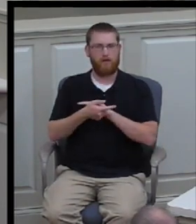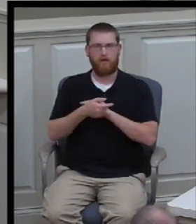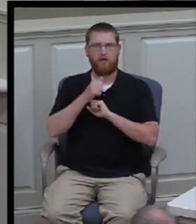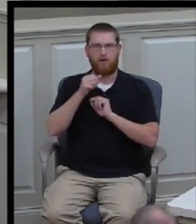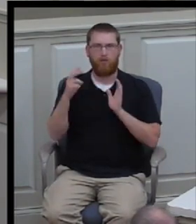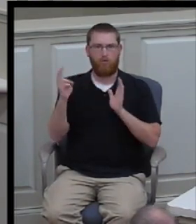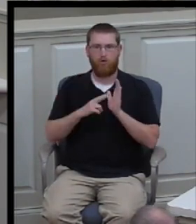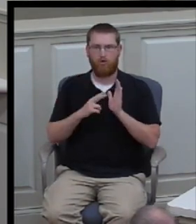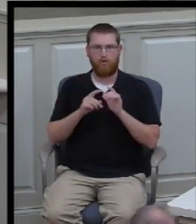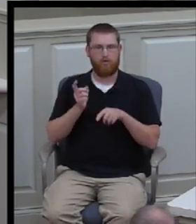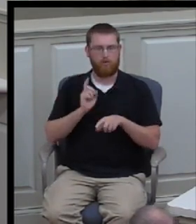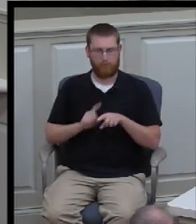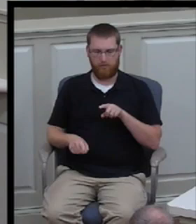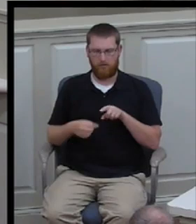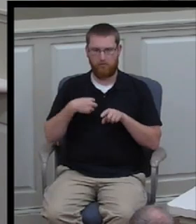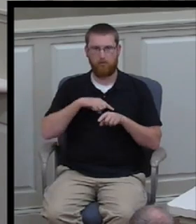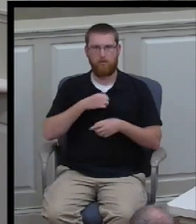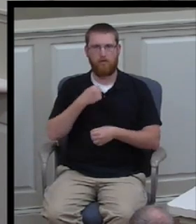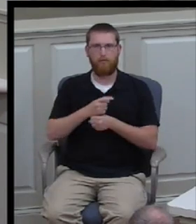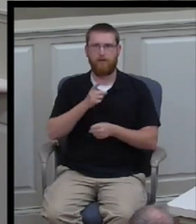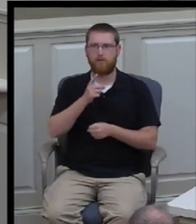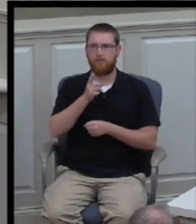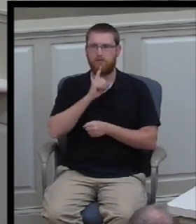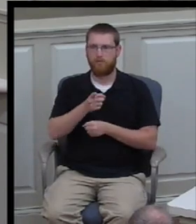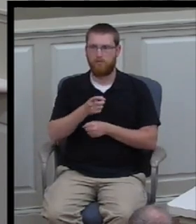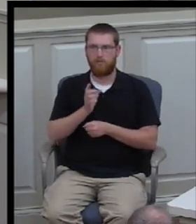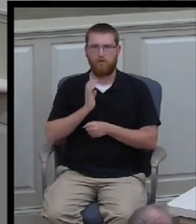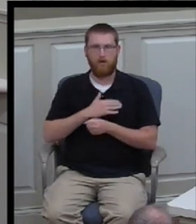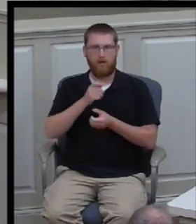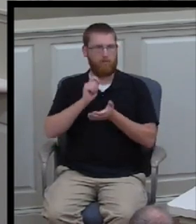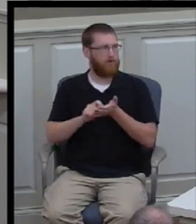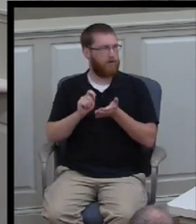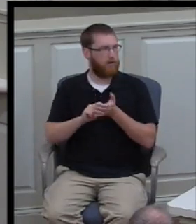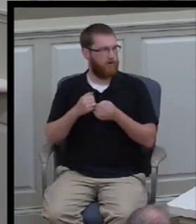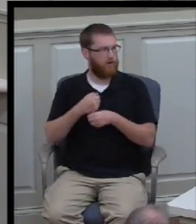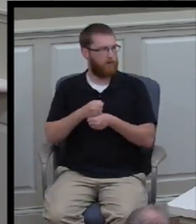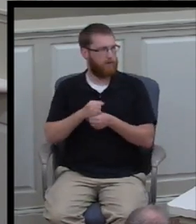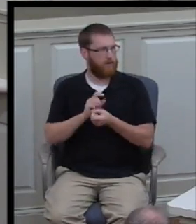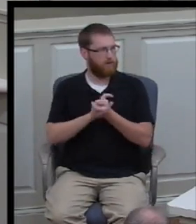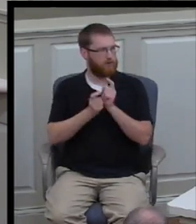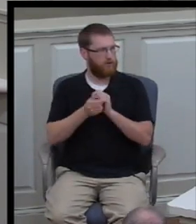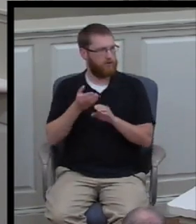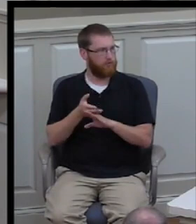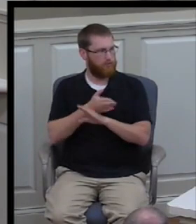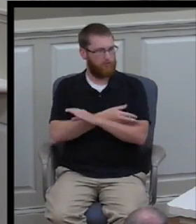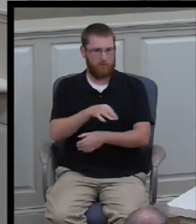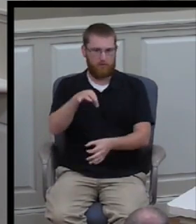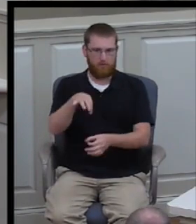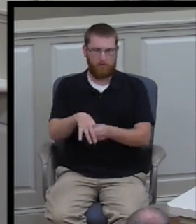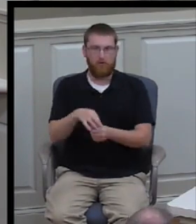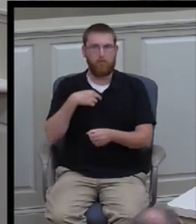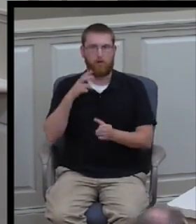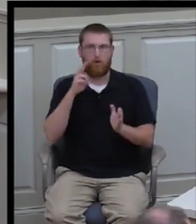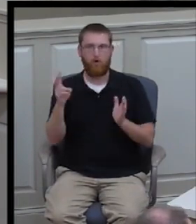at. So I guess we'd have to make sure that our city clerk has made that change before we vote on this, because we're looking